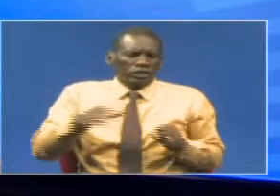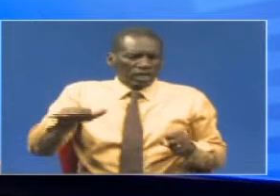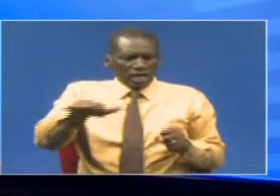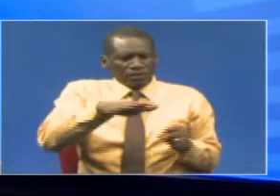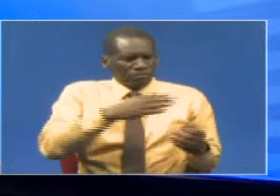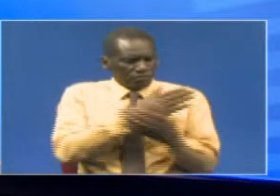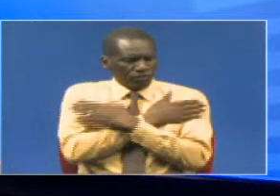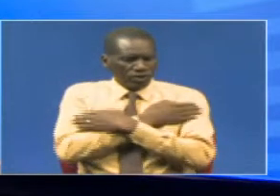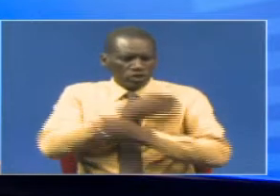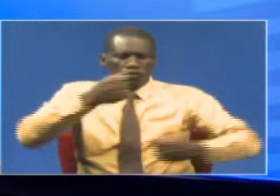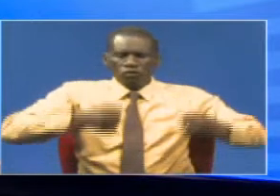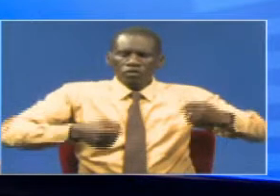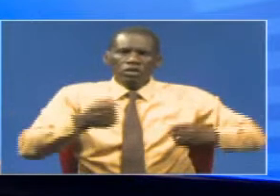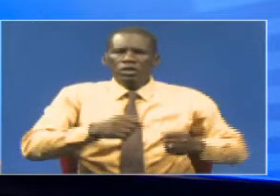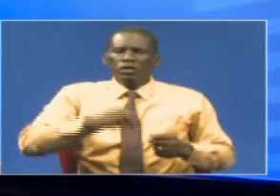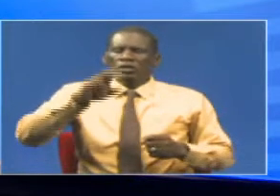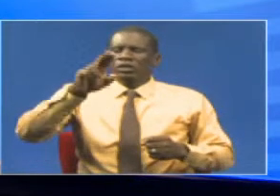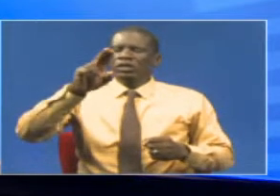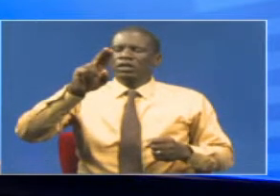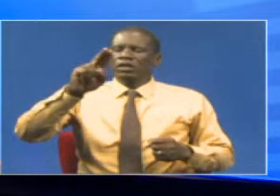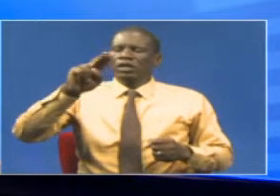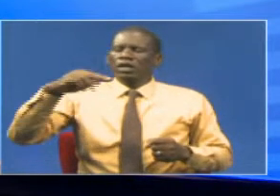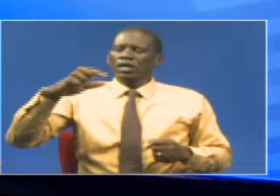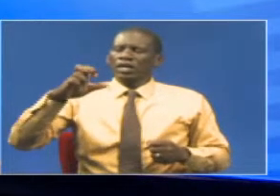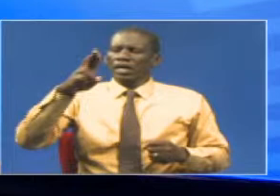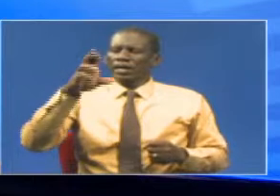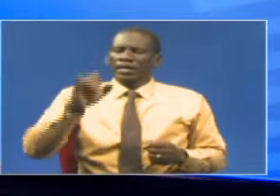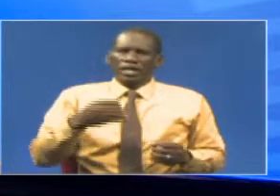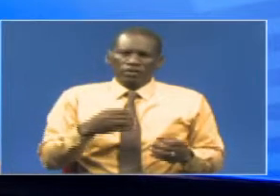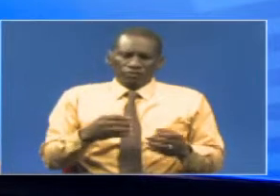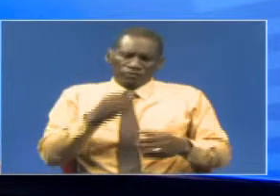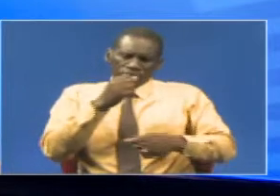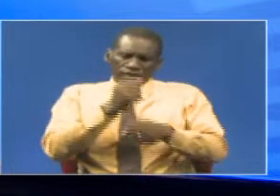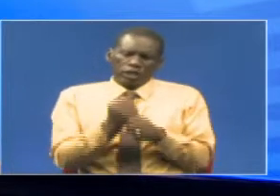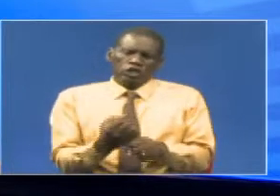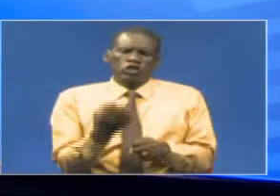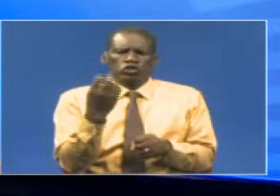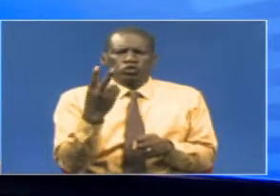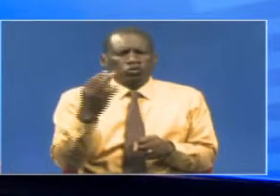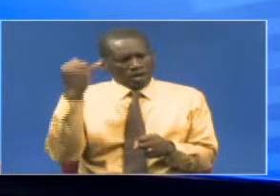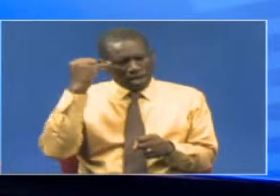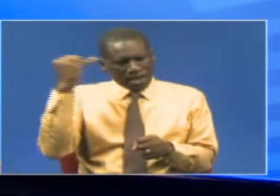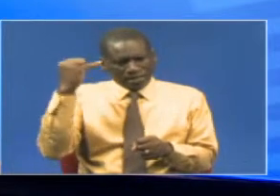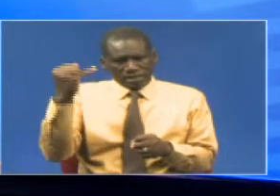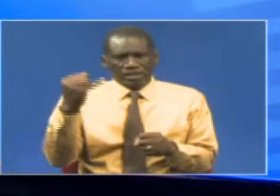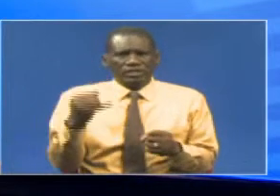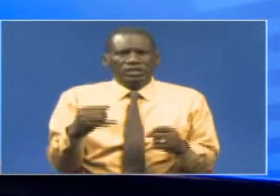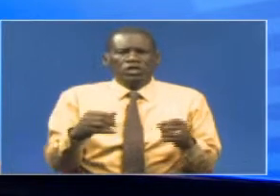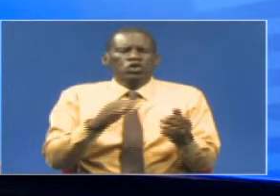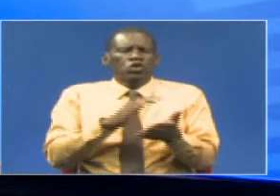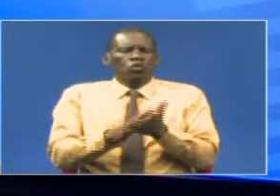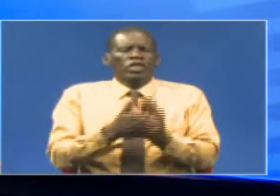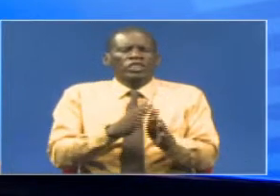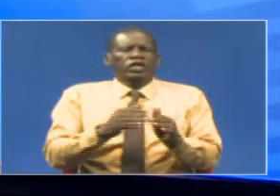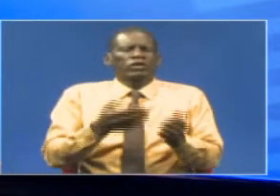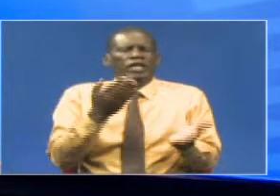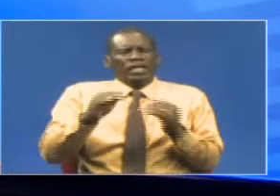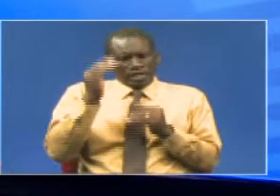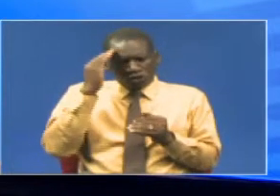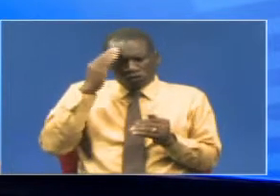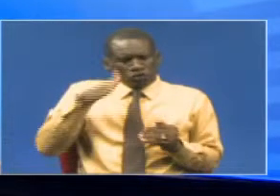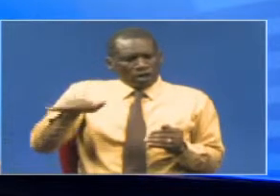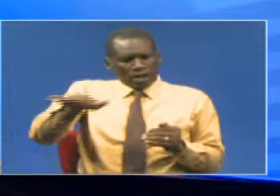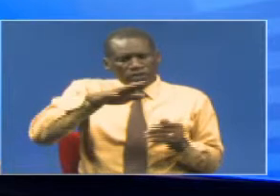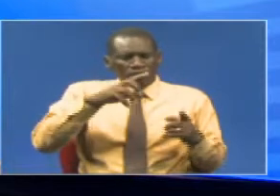friendly vehicles. Ngari has built his two innovations from scratch with no formal education in the area, but by